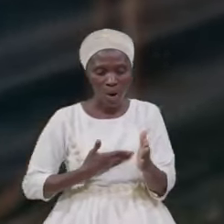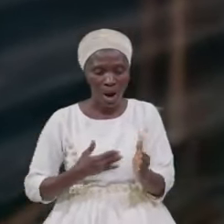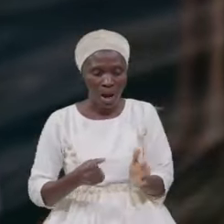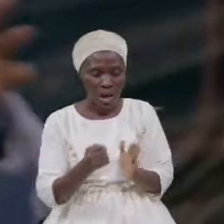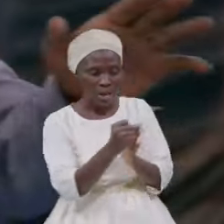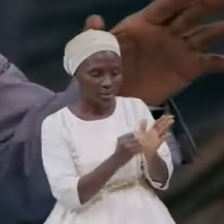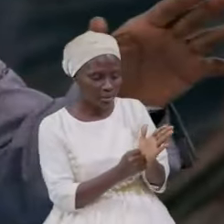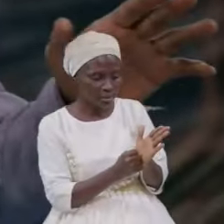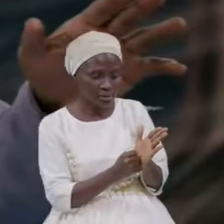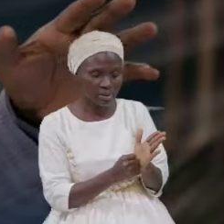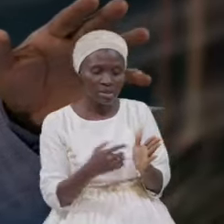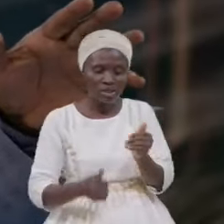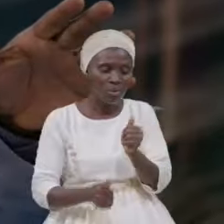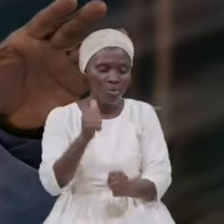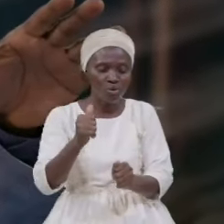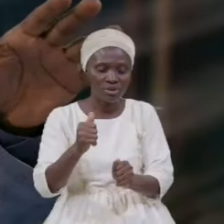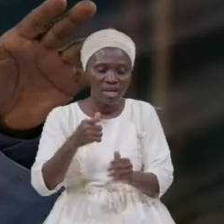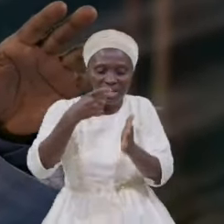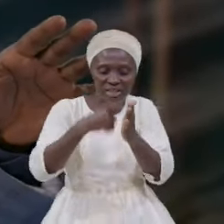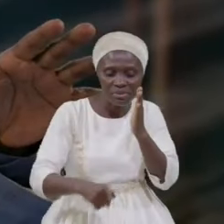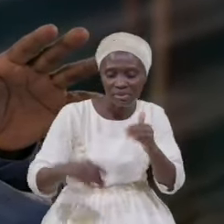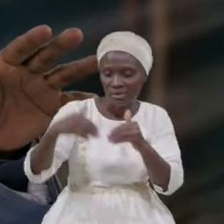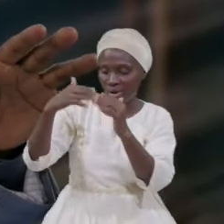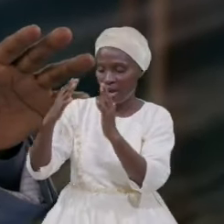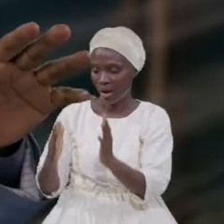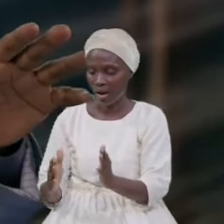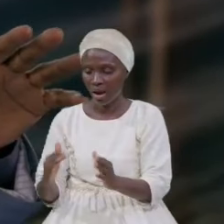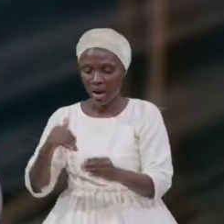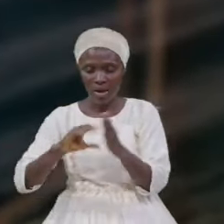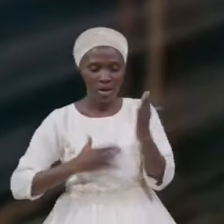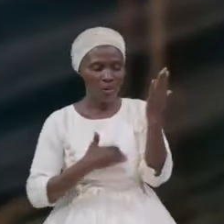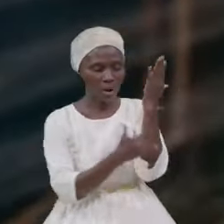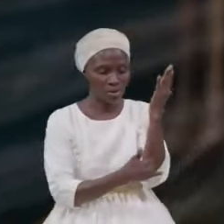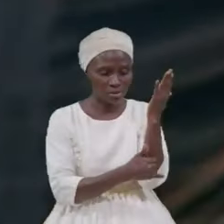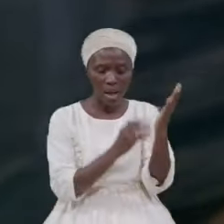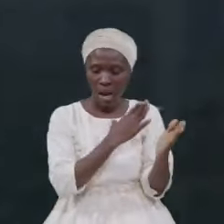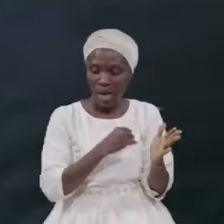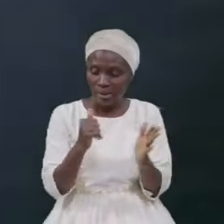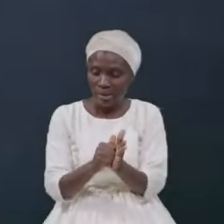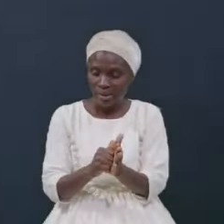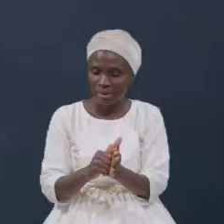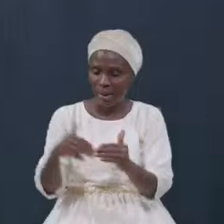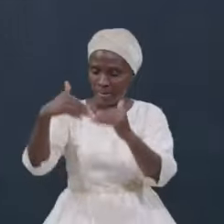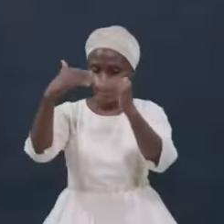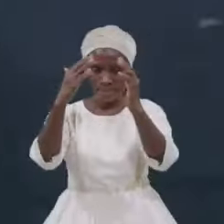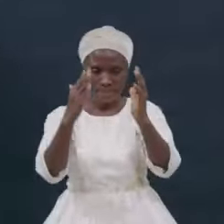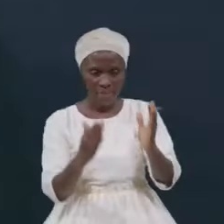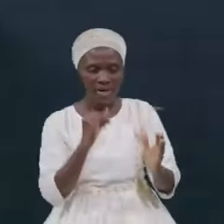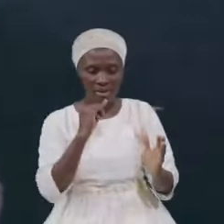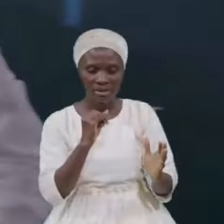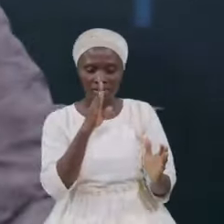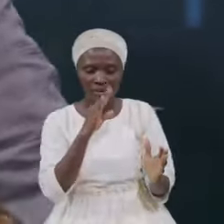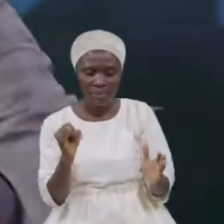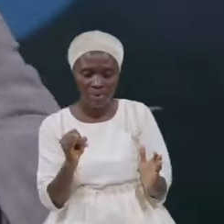And that mansion is being prepared for him. And the one who has gone